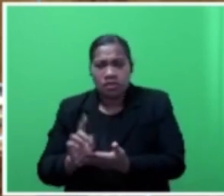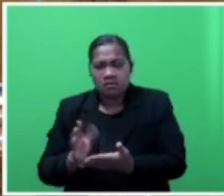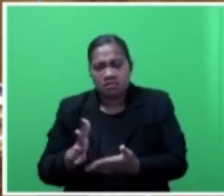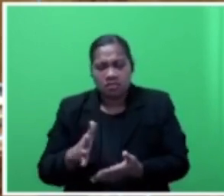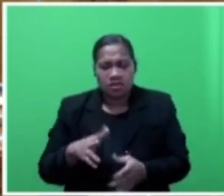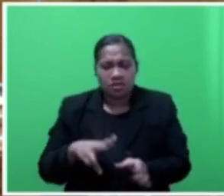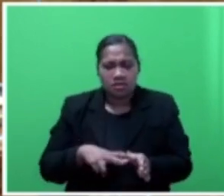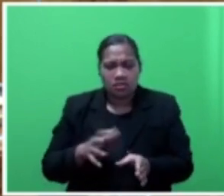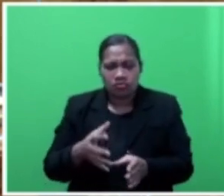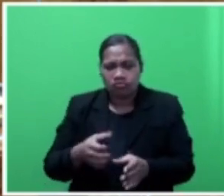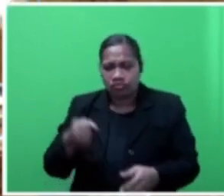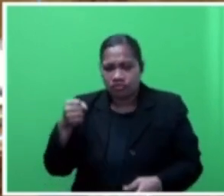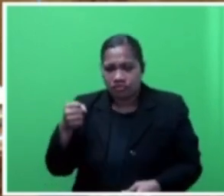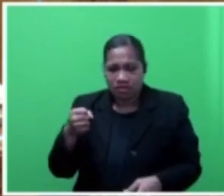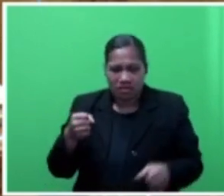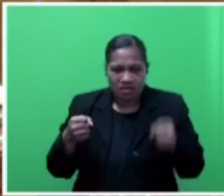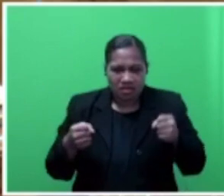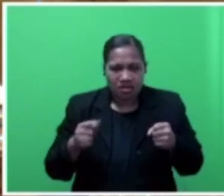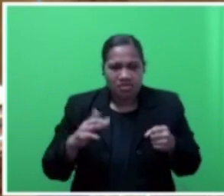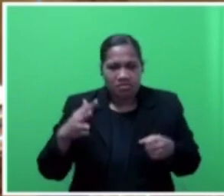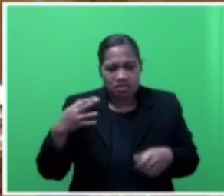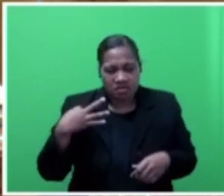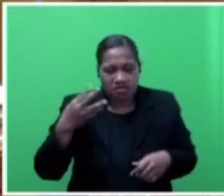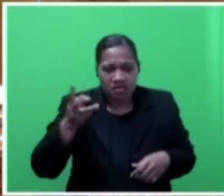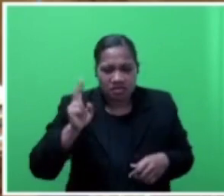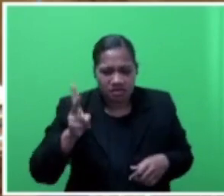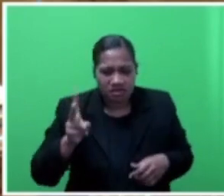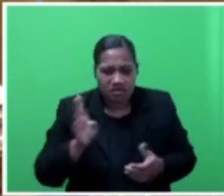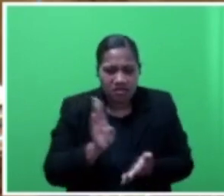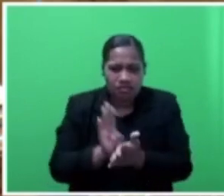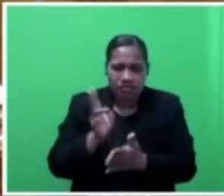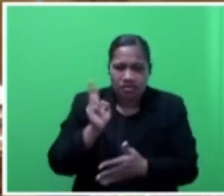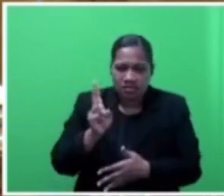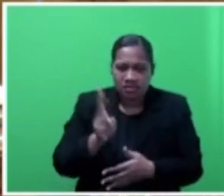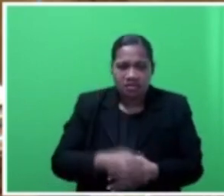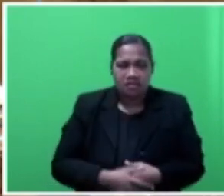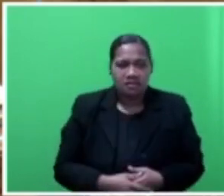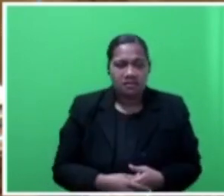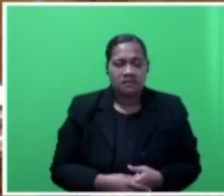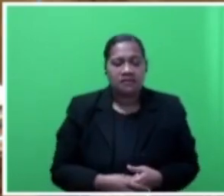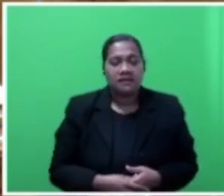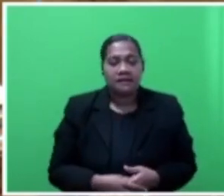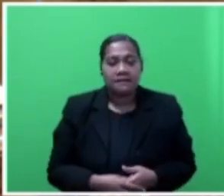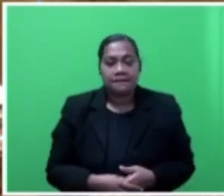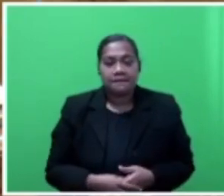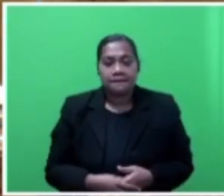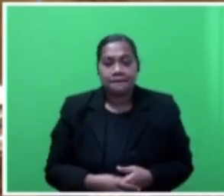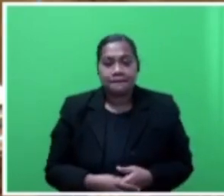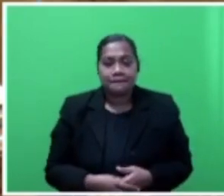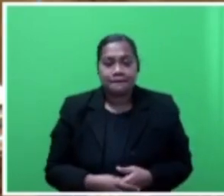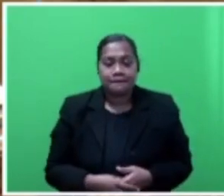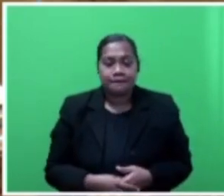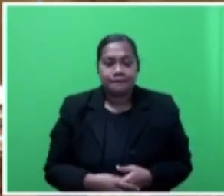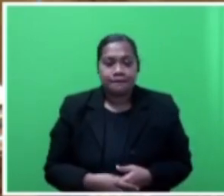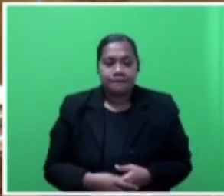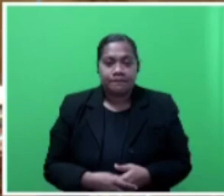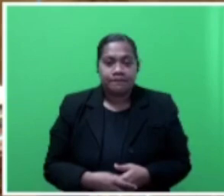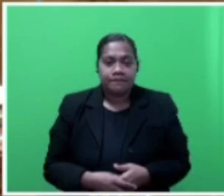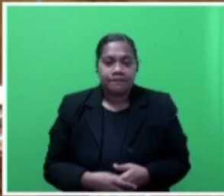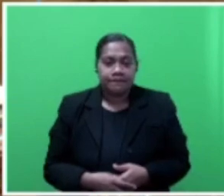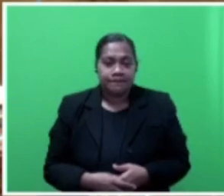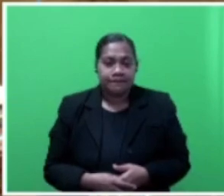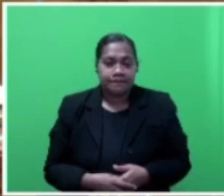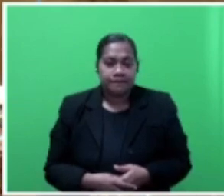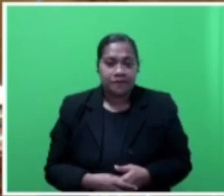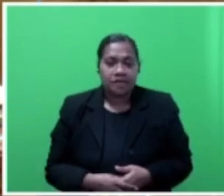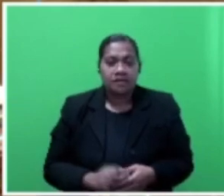they've reapplied and rebooked, but they've been taken as something that we could